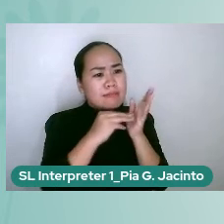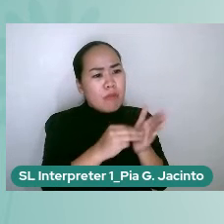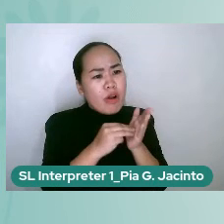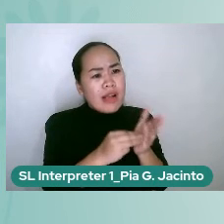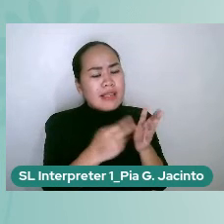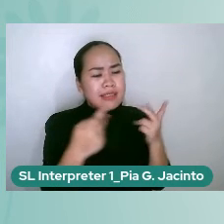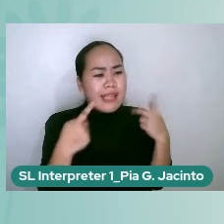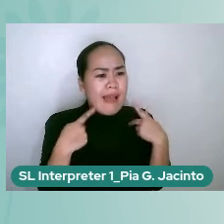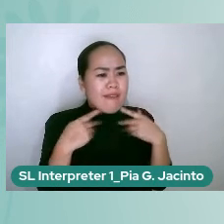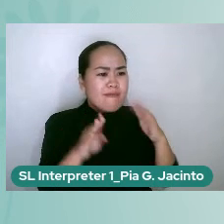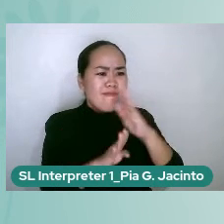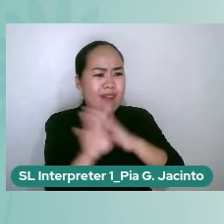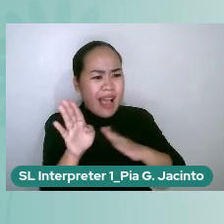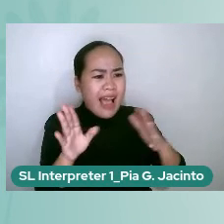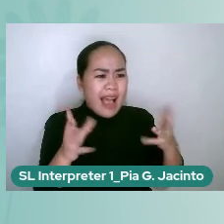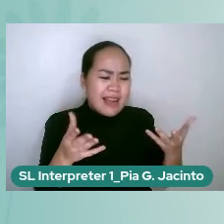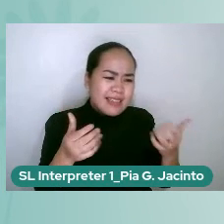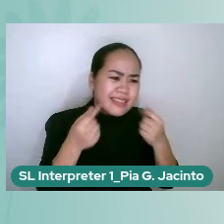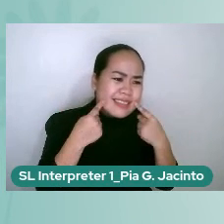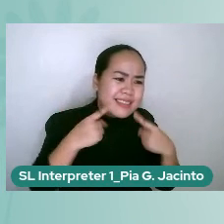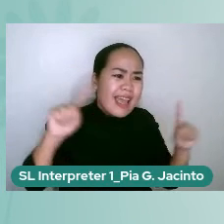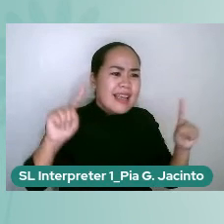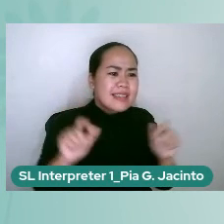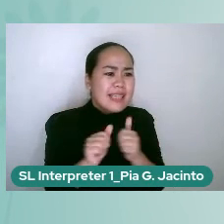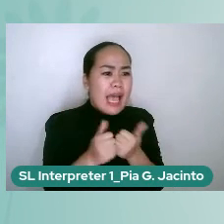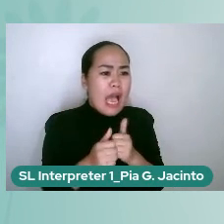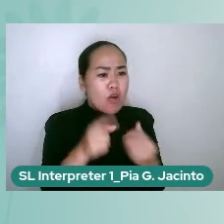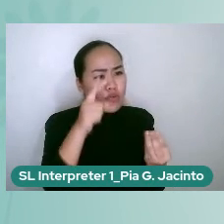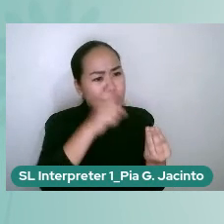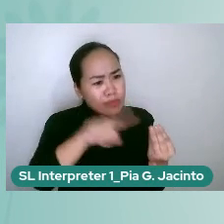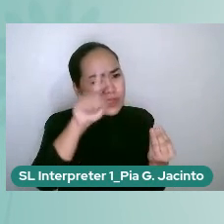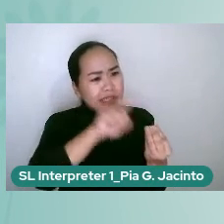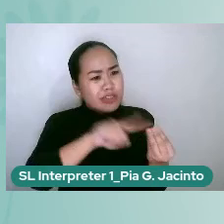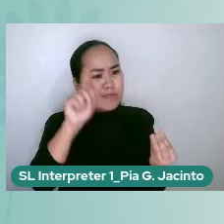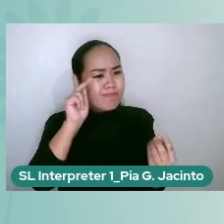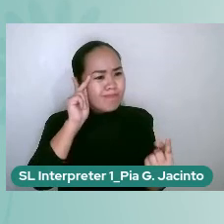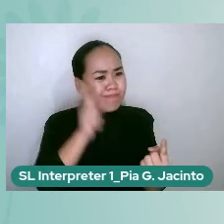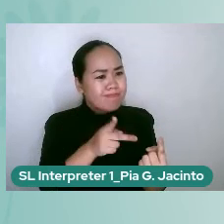accelerate the achievement of the elimination targets.